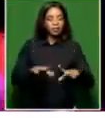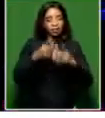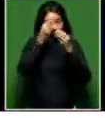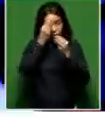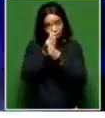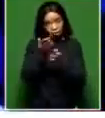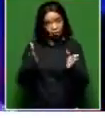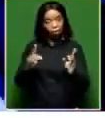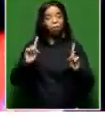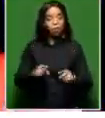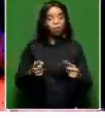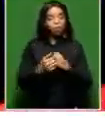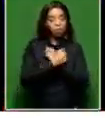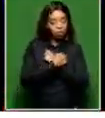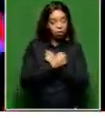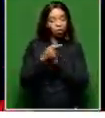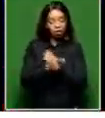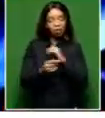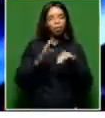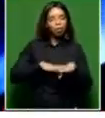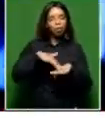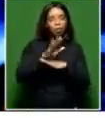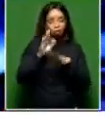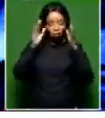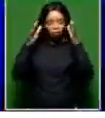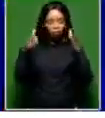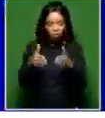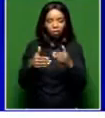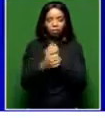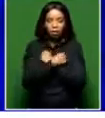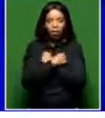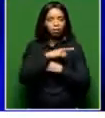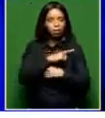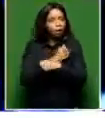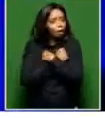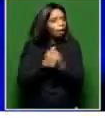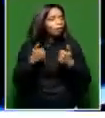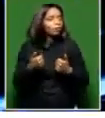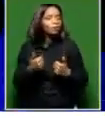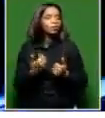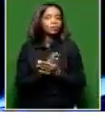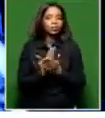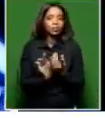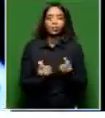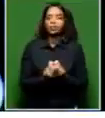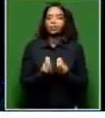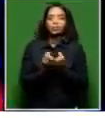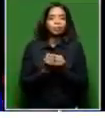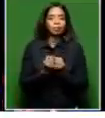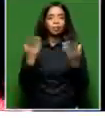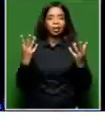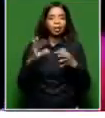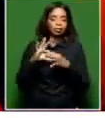it's mostly orientated around love. Love is God. So you can do so much, you can write so much about